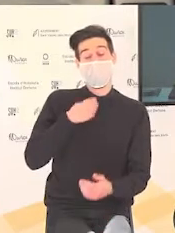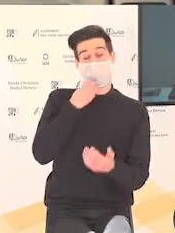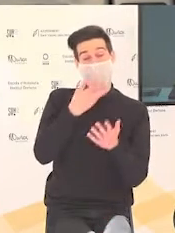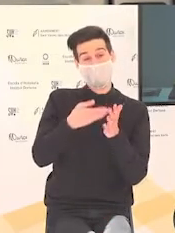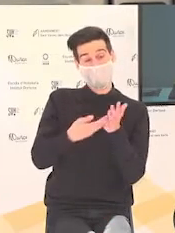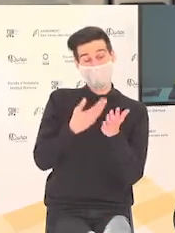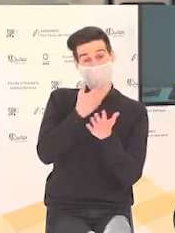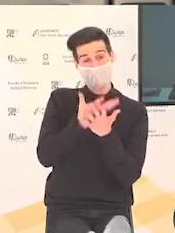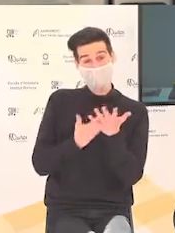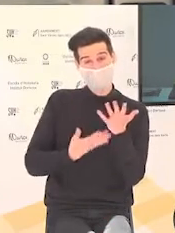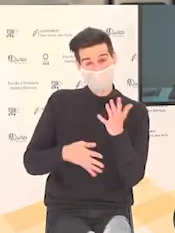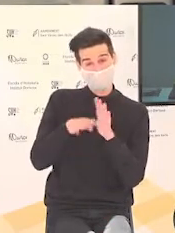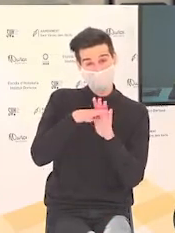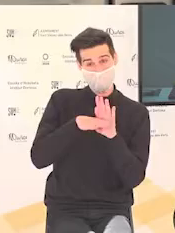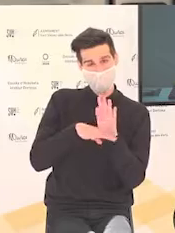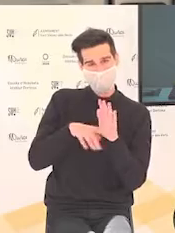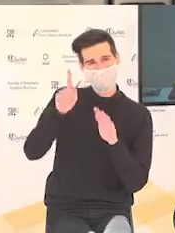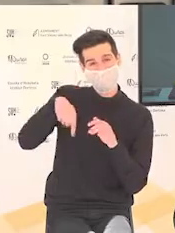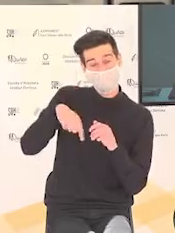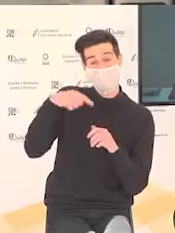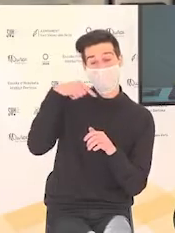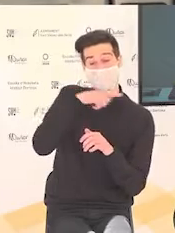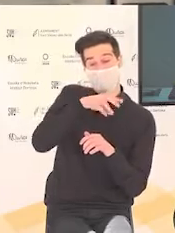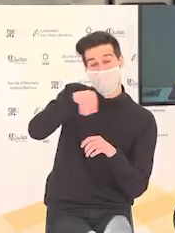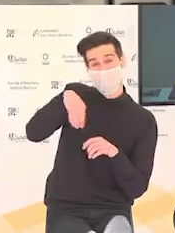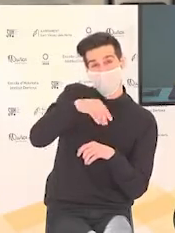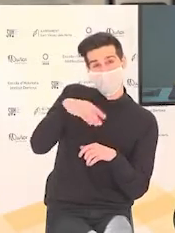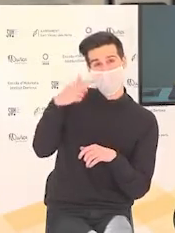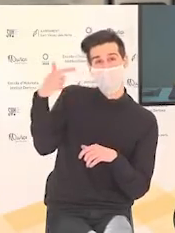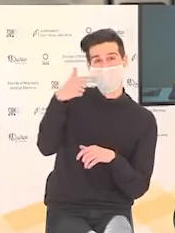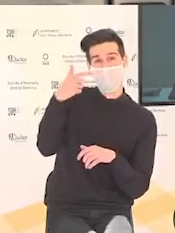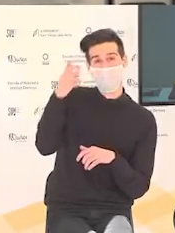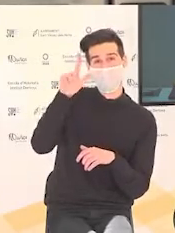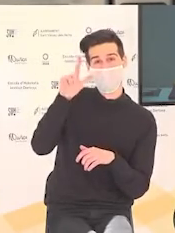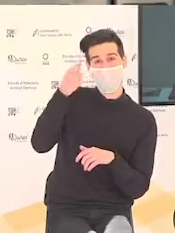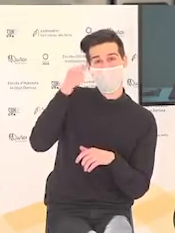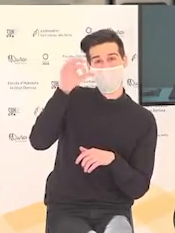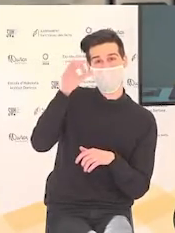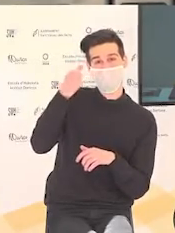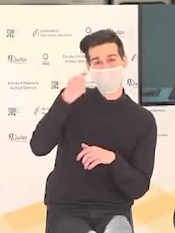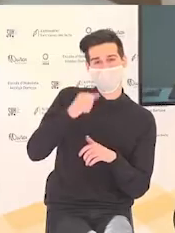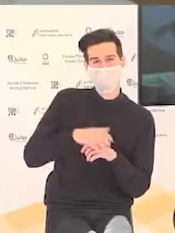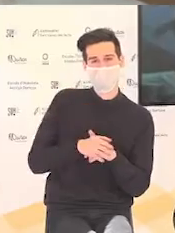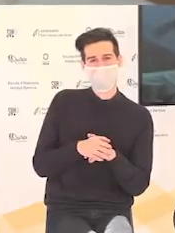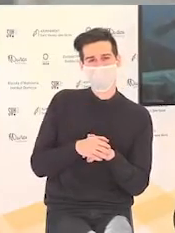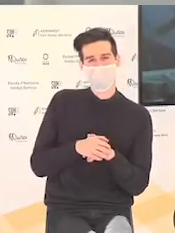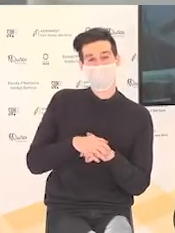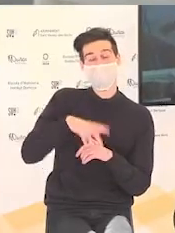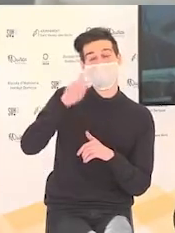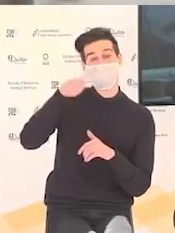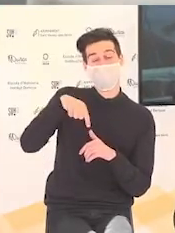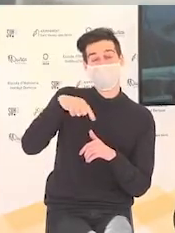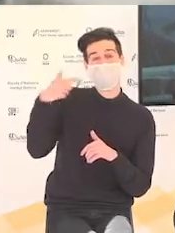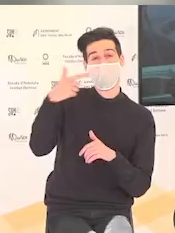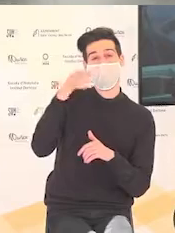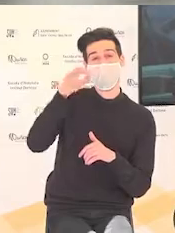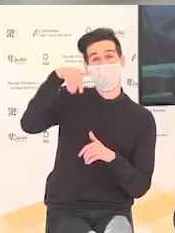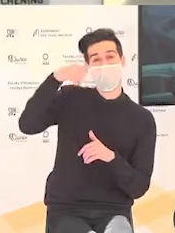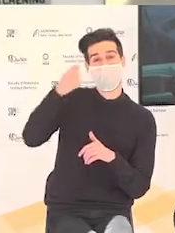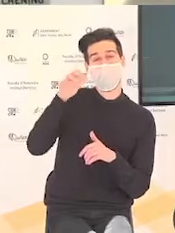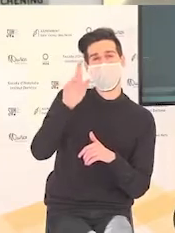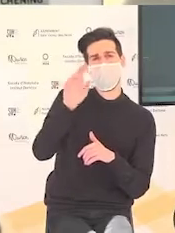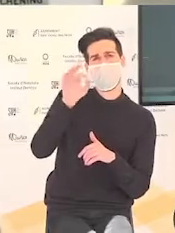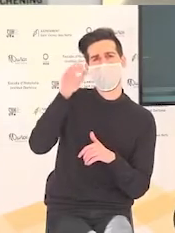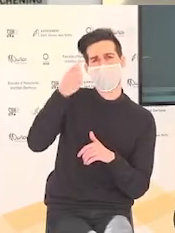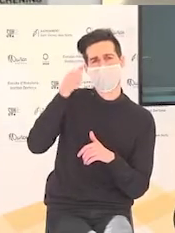que incluye azúcar glass, inulina. And guar gum. Y goma gua. The